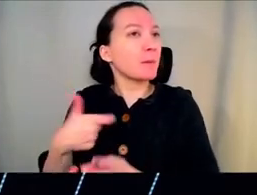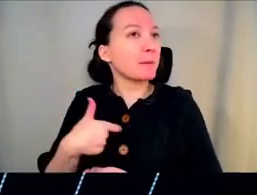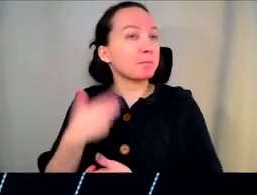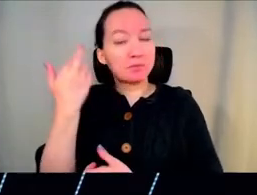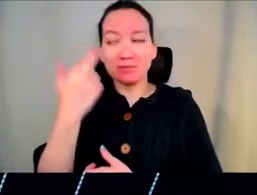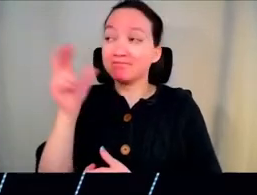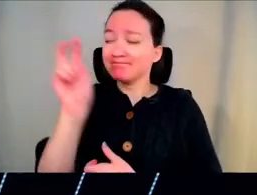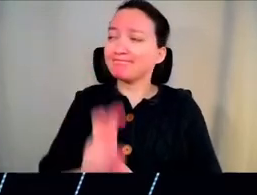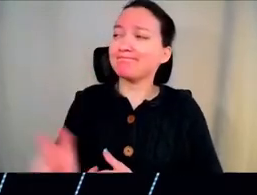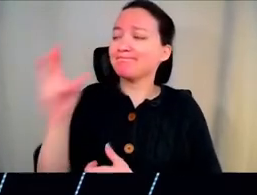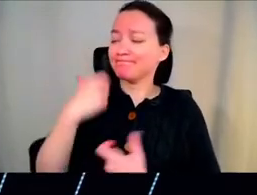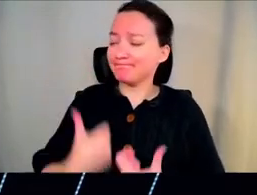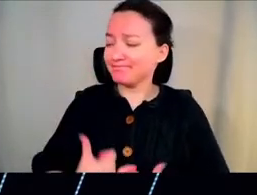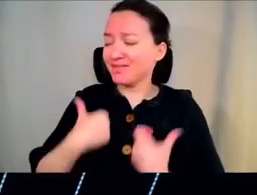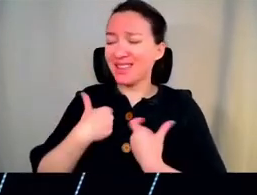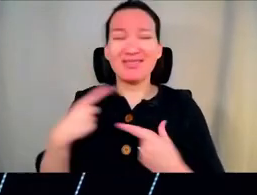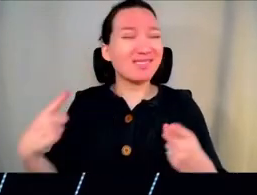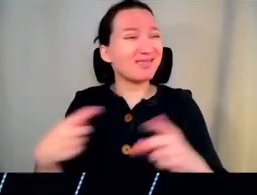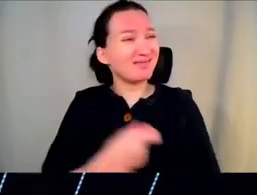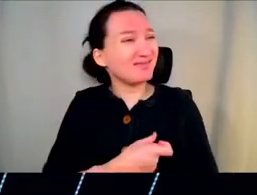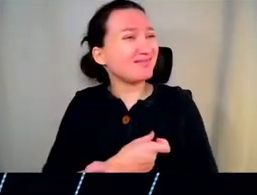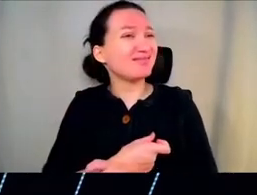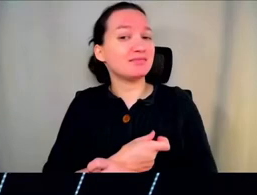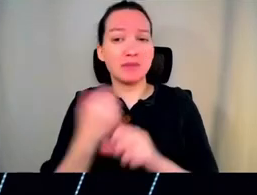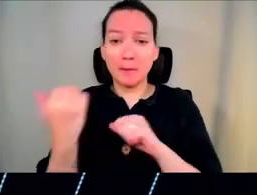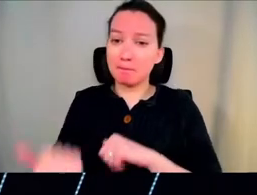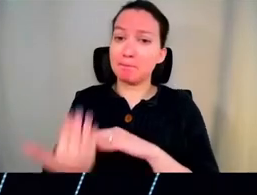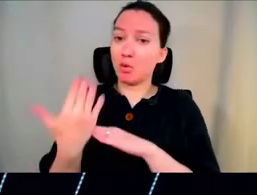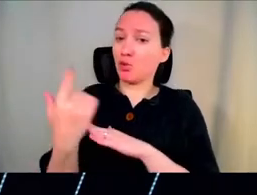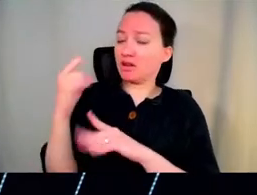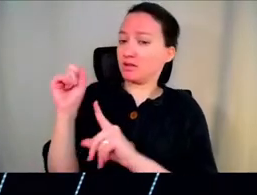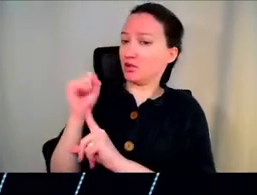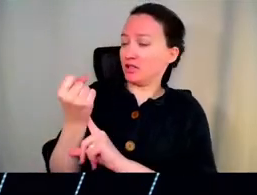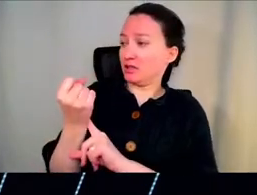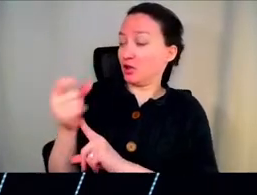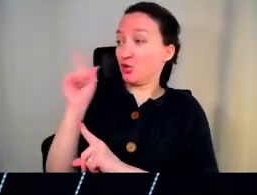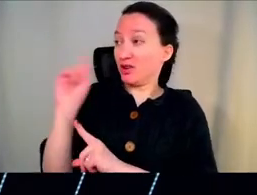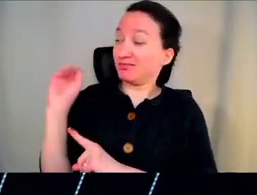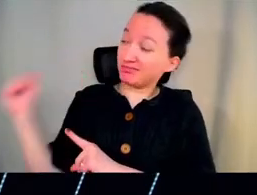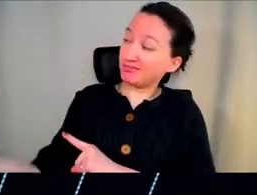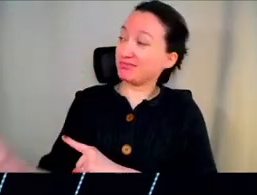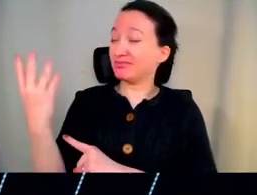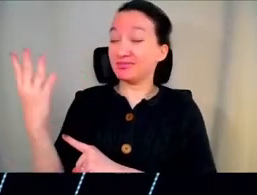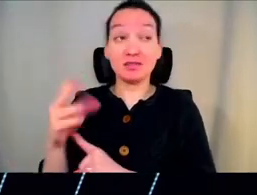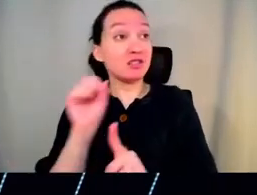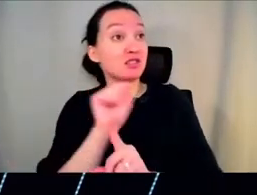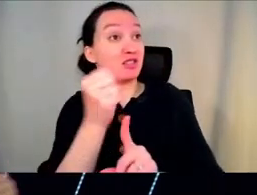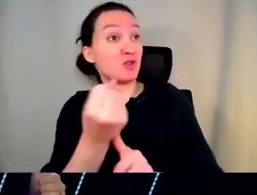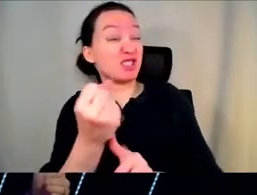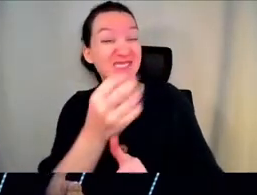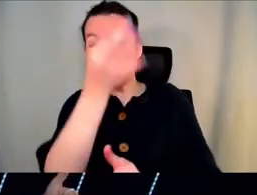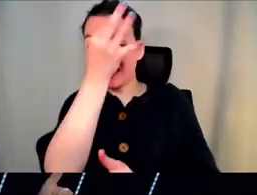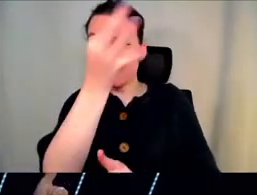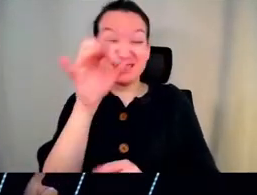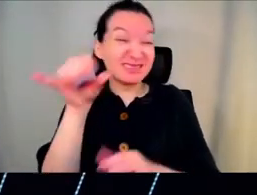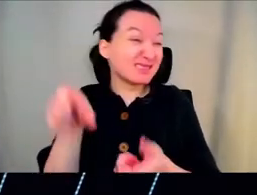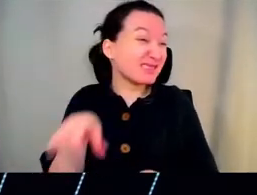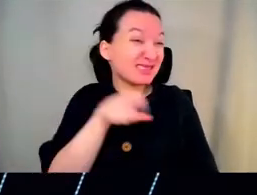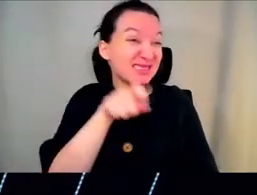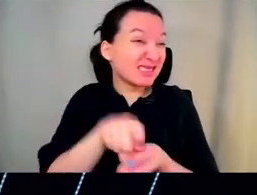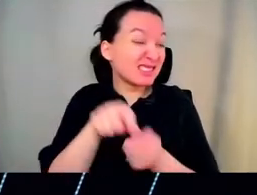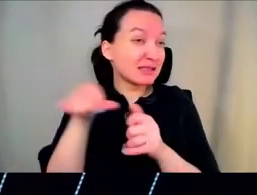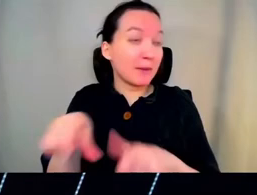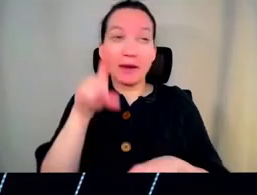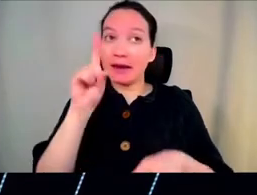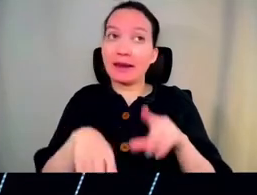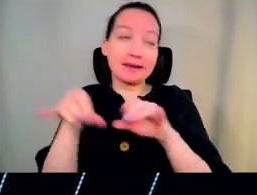going on a journey and life is complicated. And you're going to approach one situation and you're going to do this. And then you're going to approach a situation that looks exactly the same to you, but you